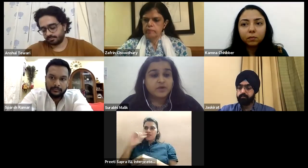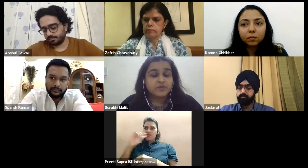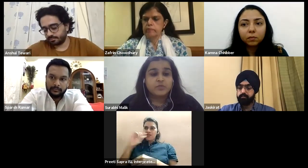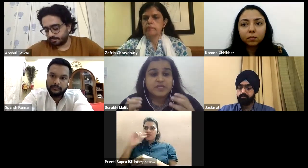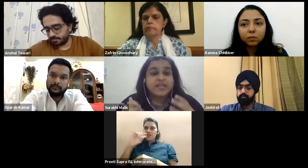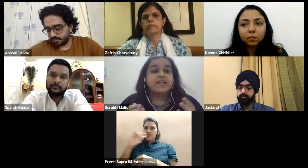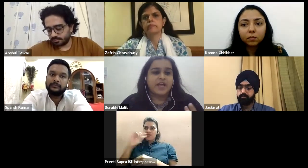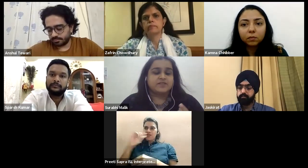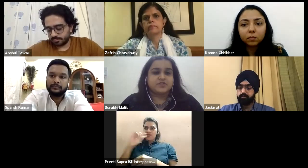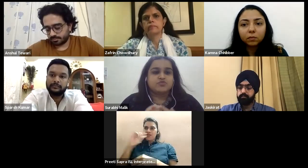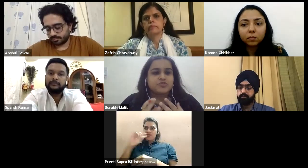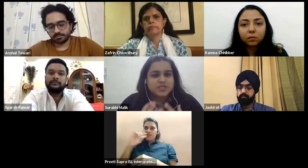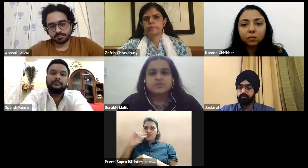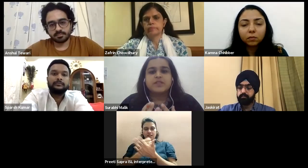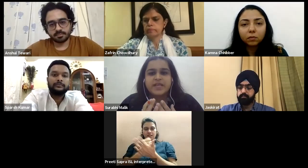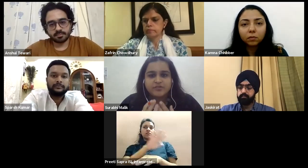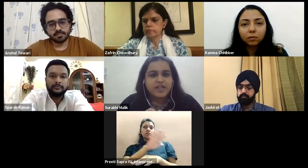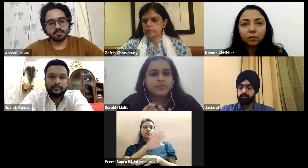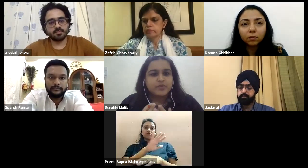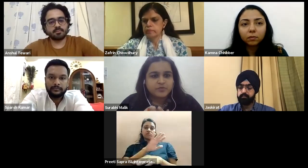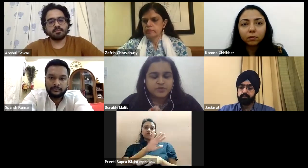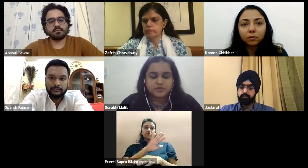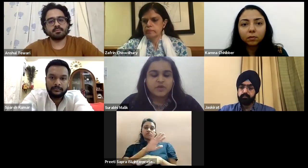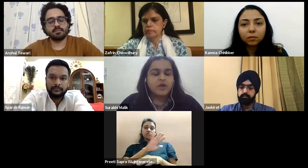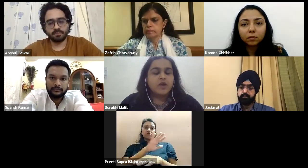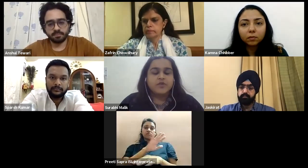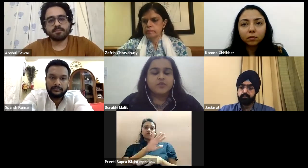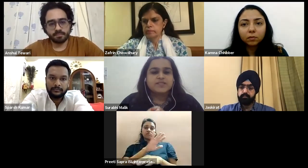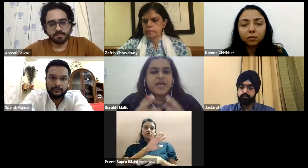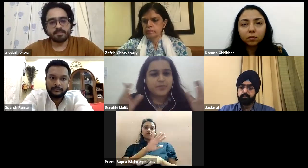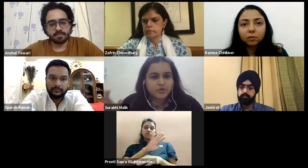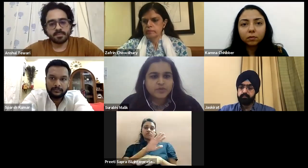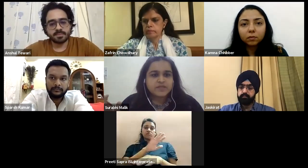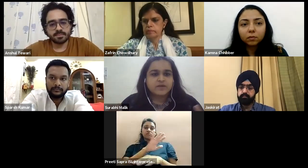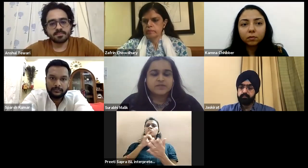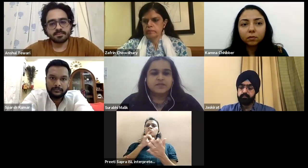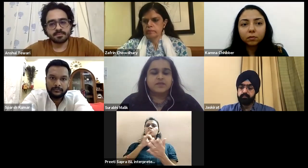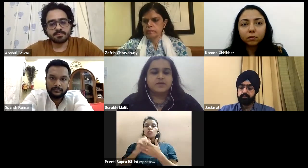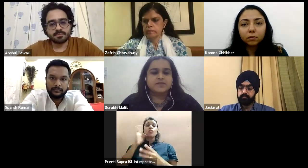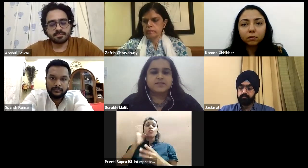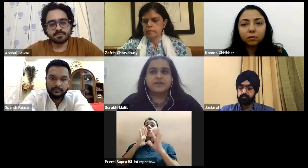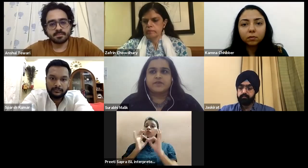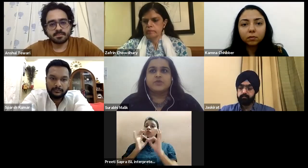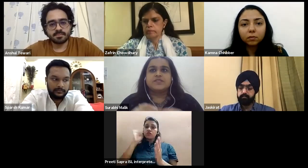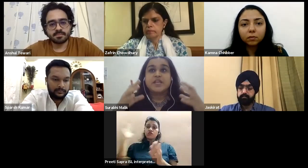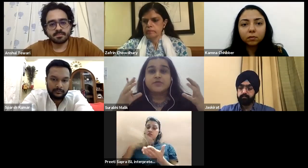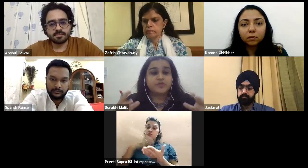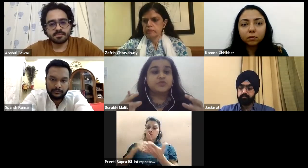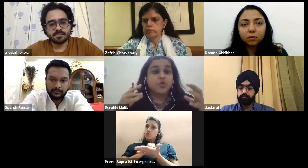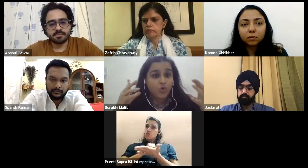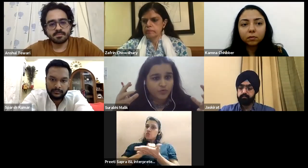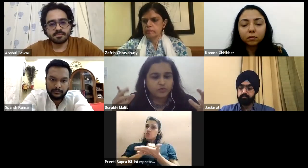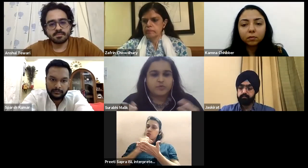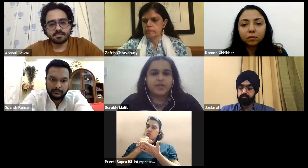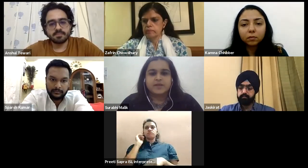that we get access to trustworthy and reliable information. What has happened over the years is that this